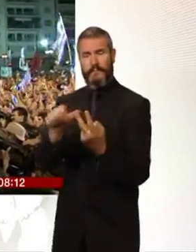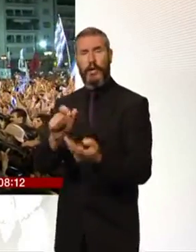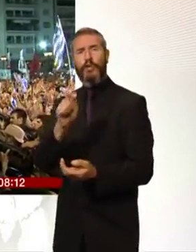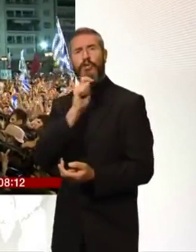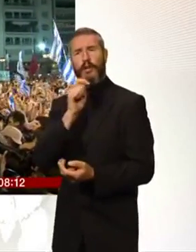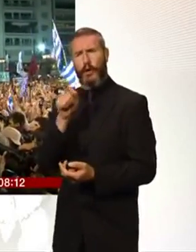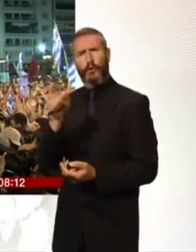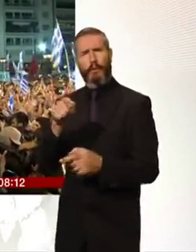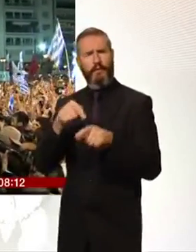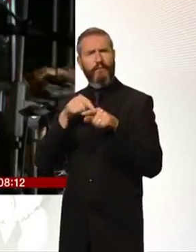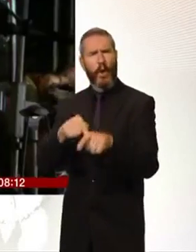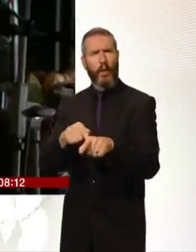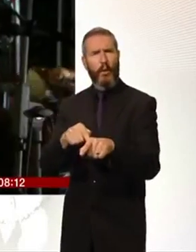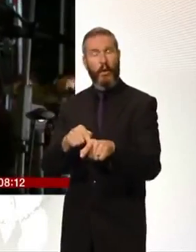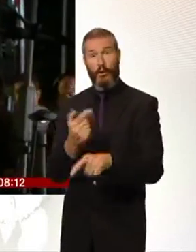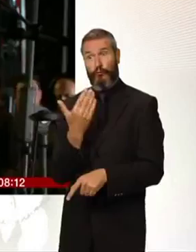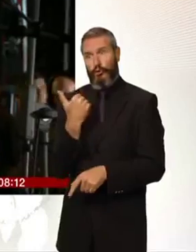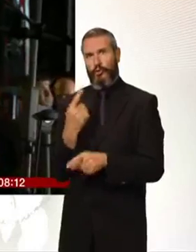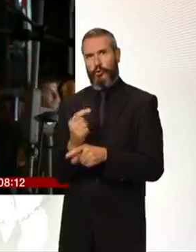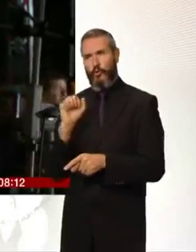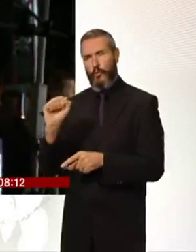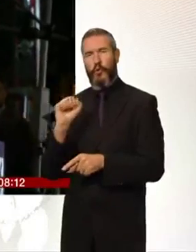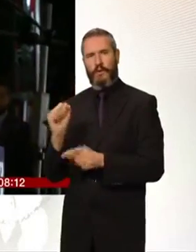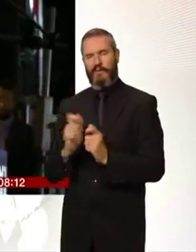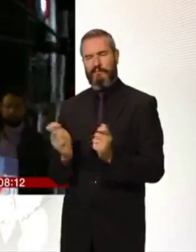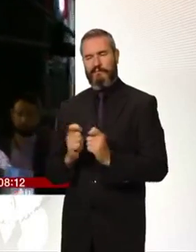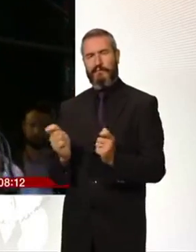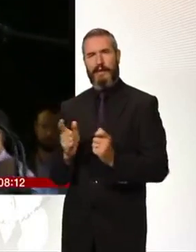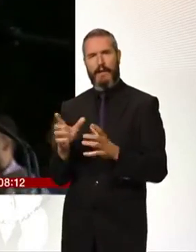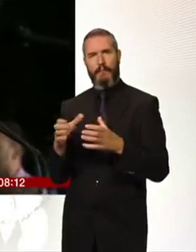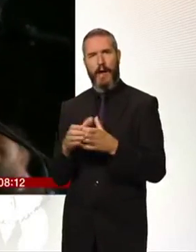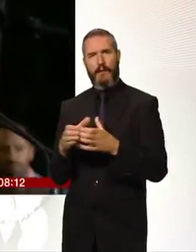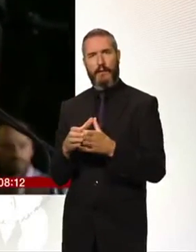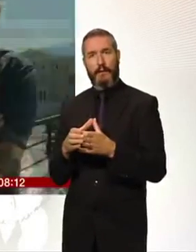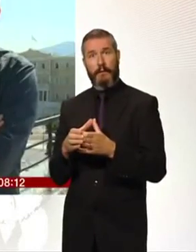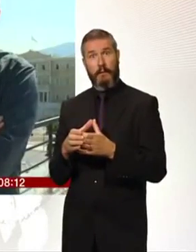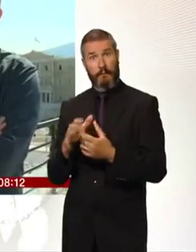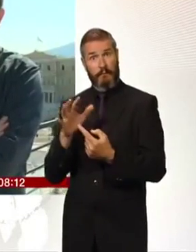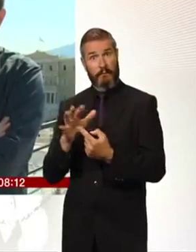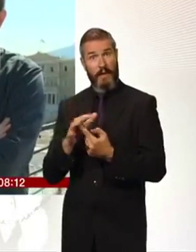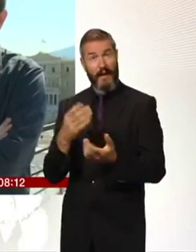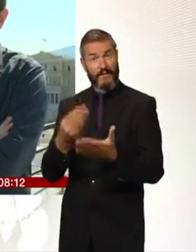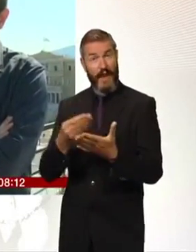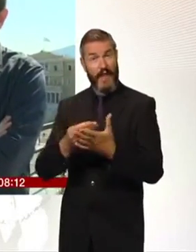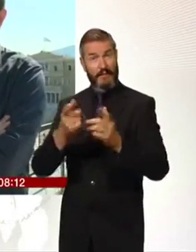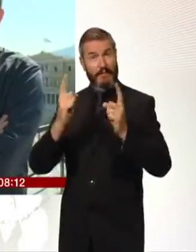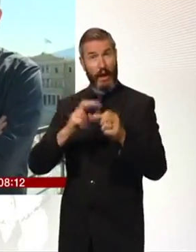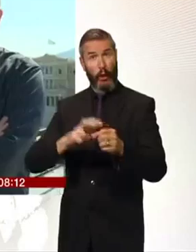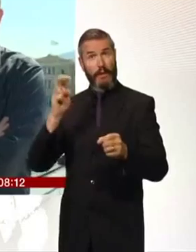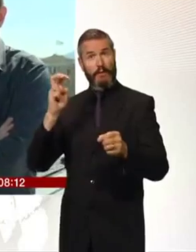following the story very carefully. You've just spoken to your sources in the Syriza party. Is it significant that Varoufakis, the finance minister, has stepped